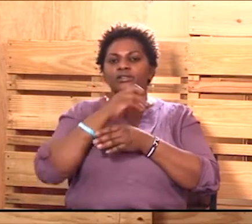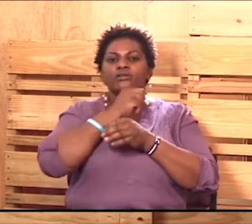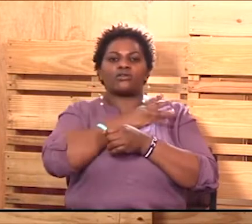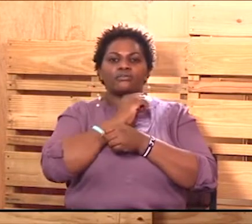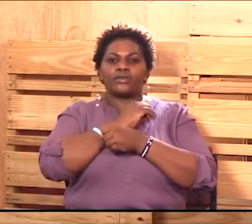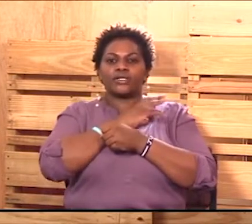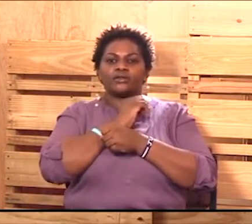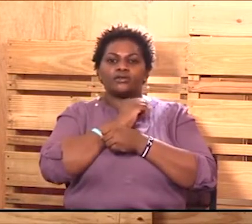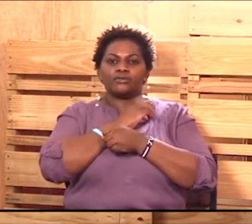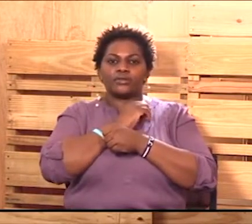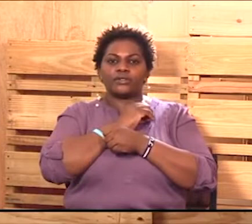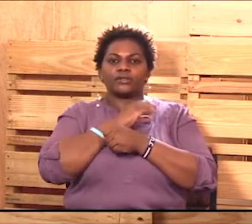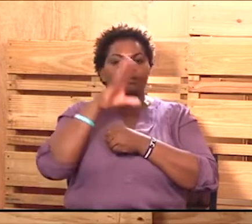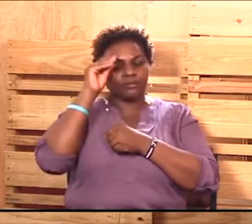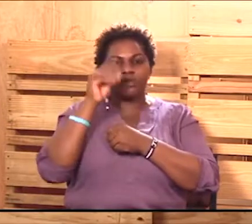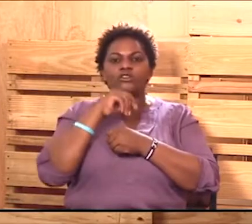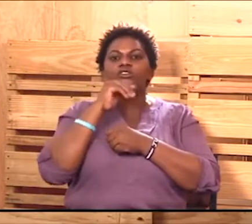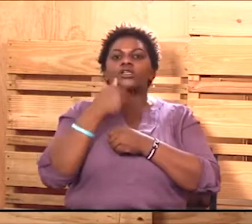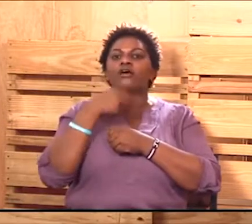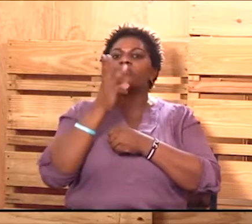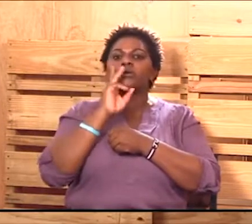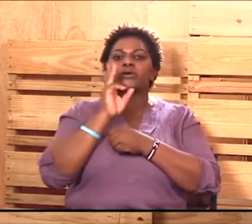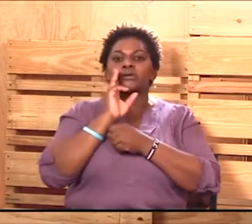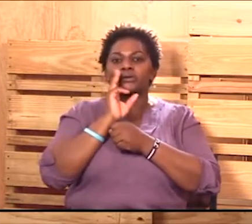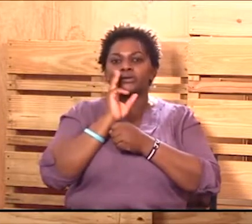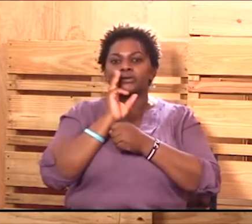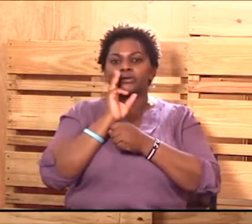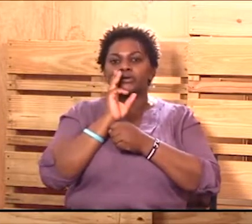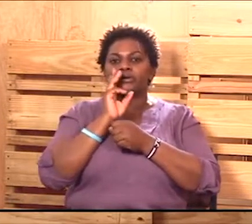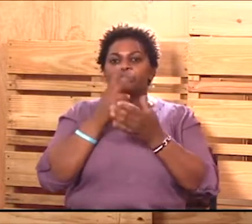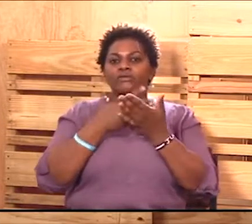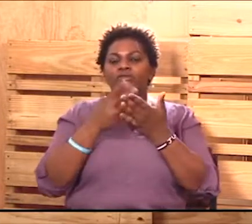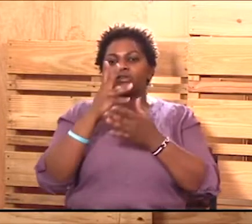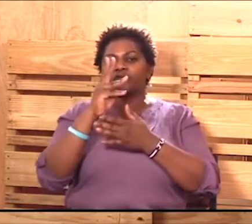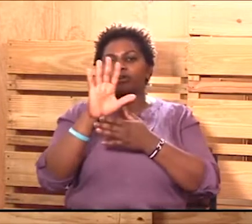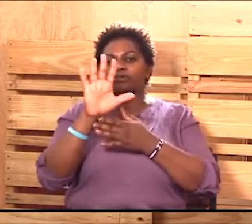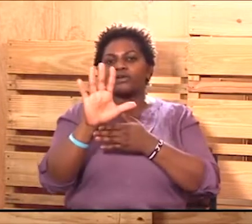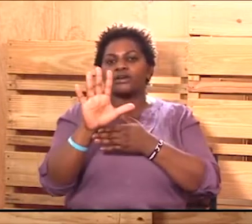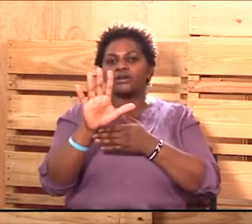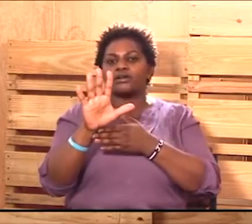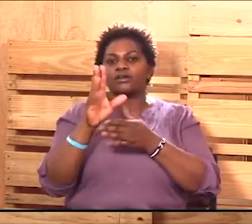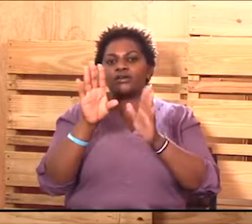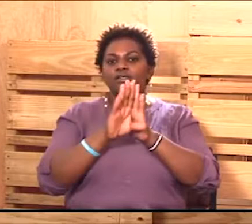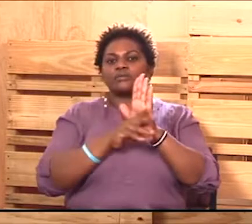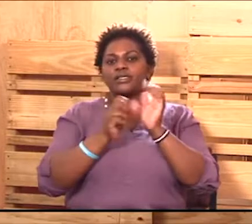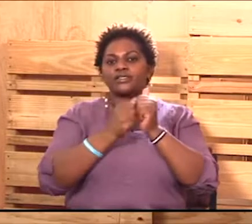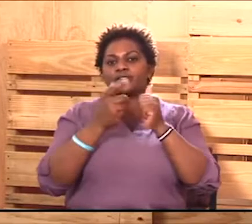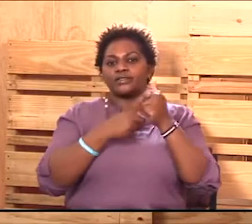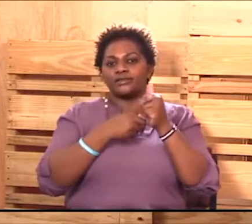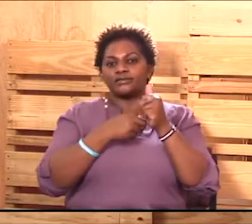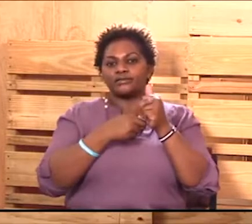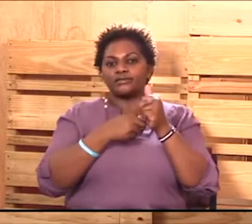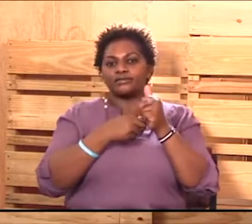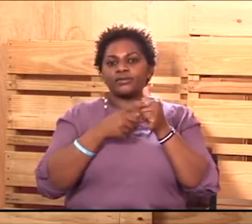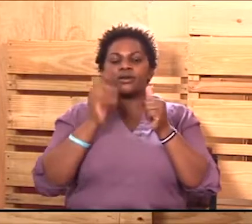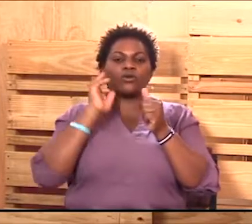complaining bitterly to Moses that they don't have water. And in verse 4 and 5 of chapter 16, the Lord said to Moses,